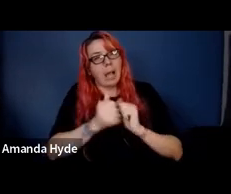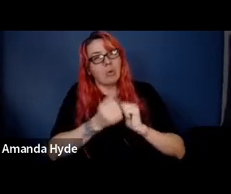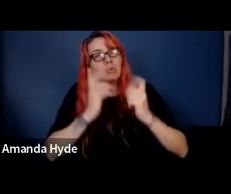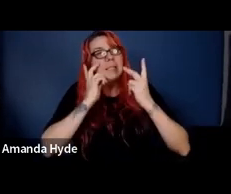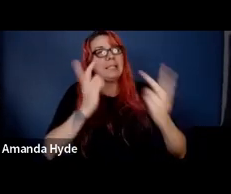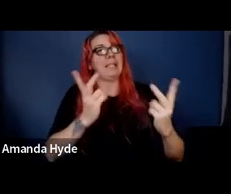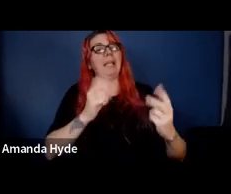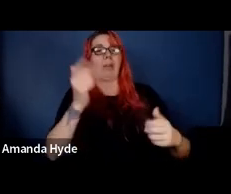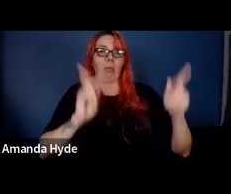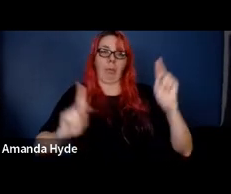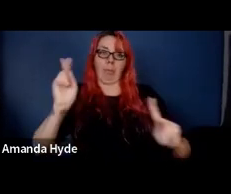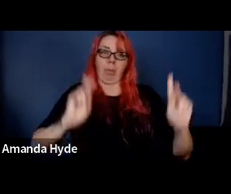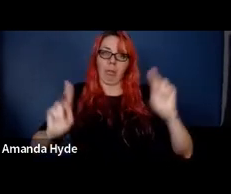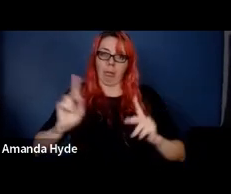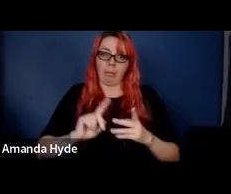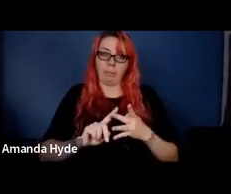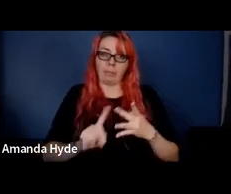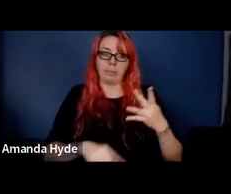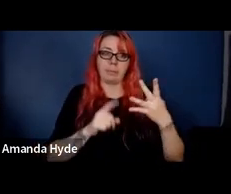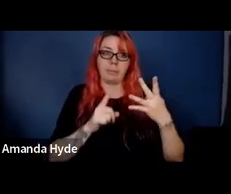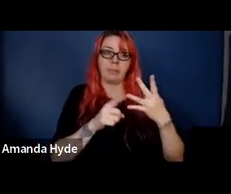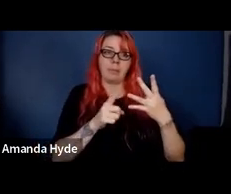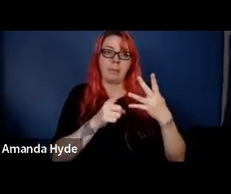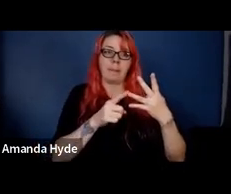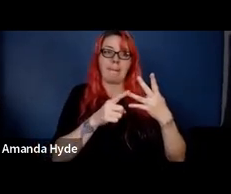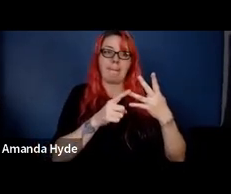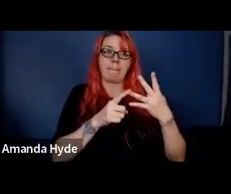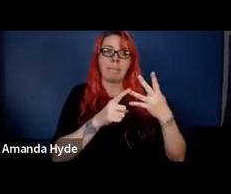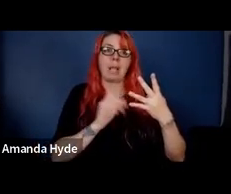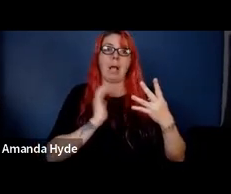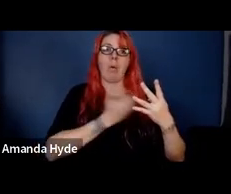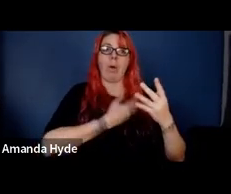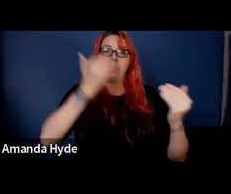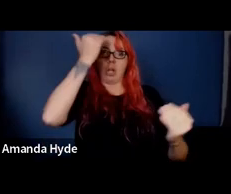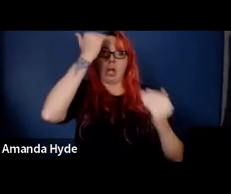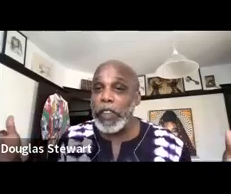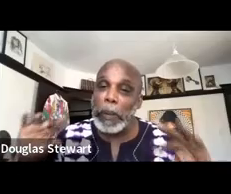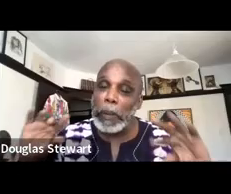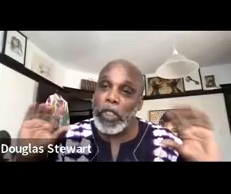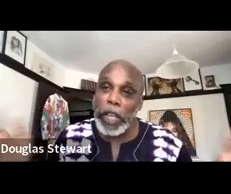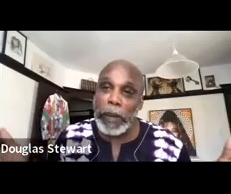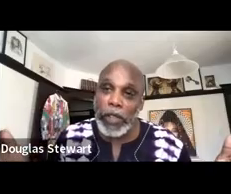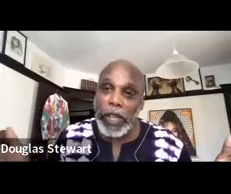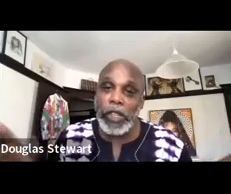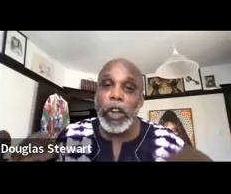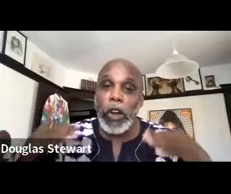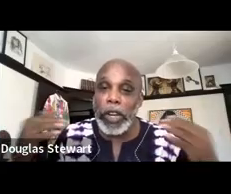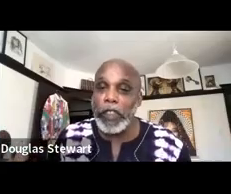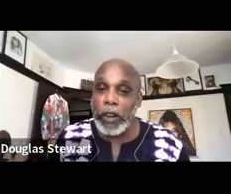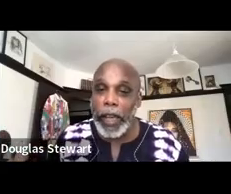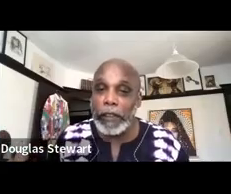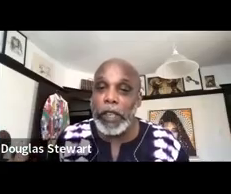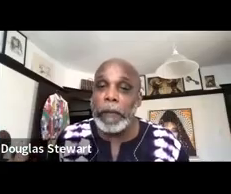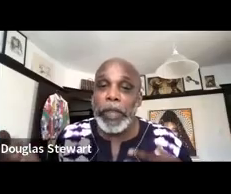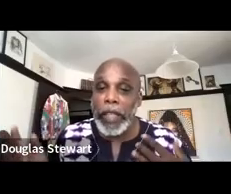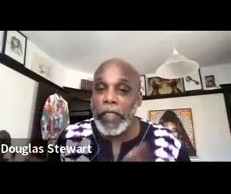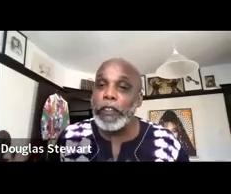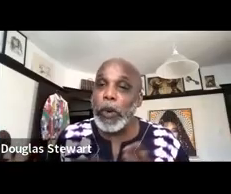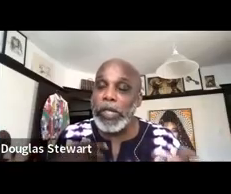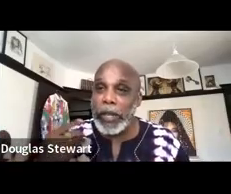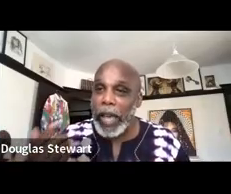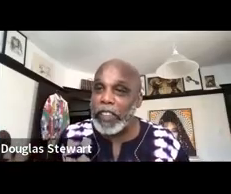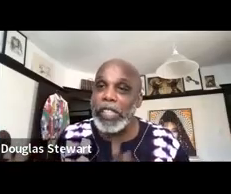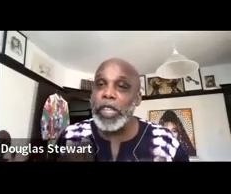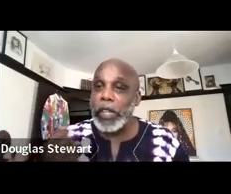of different practices and worldviews. So even what we are aware of in terms of the potential for different ways for people to think about things or live their lives. And